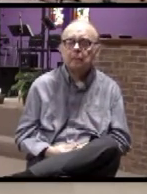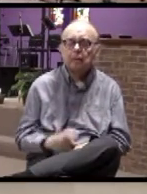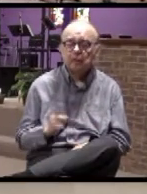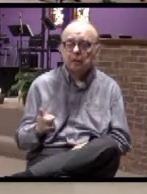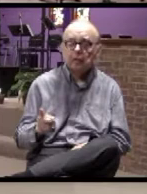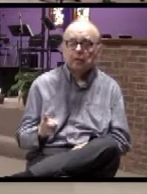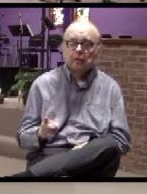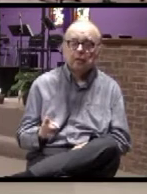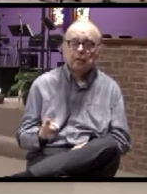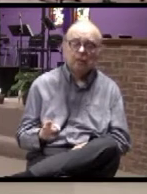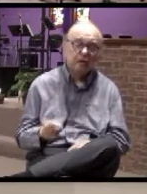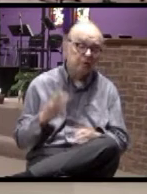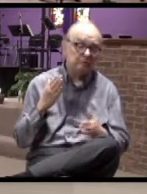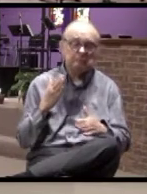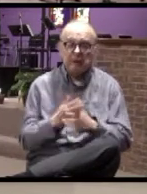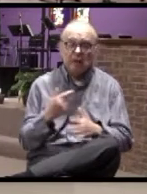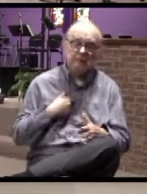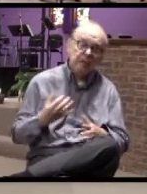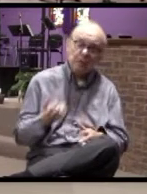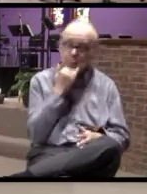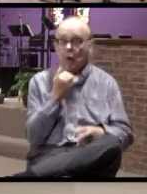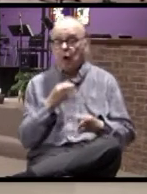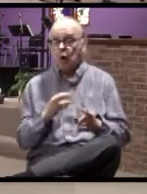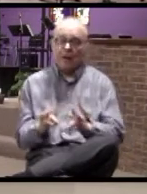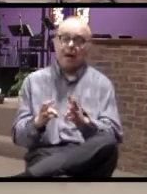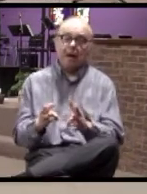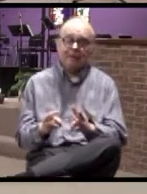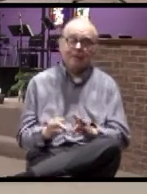You rub me the wrong way.